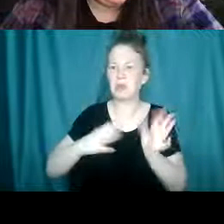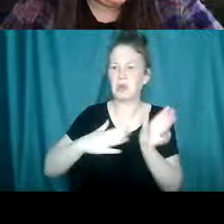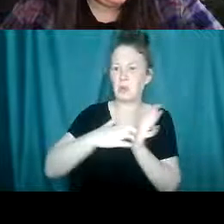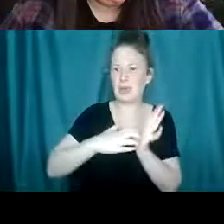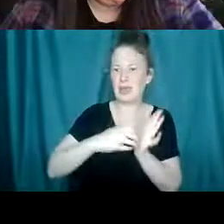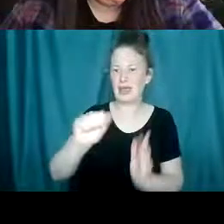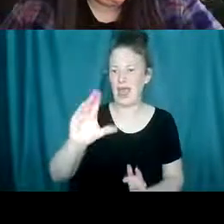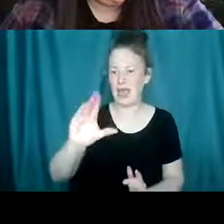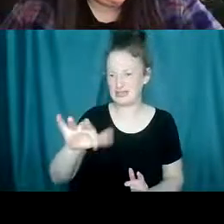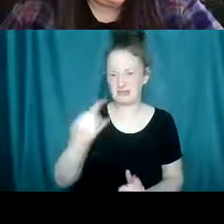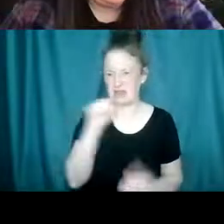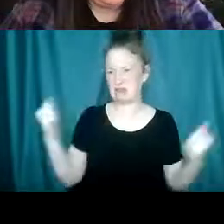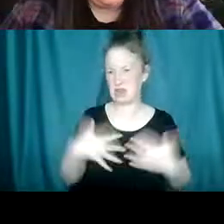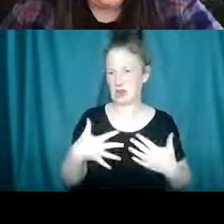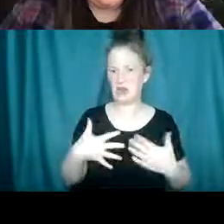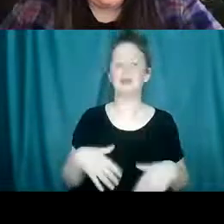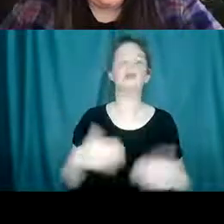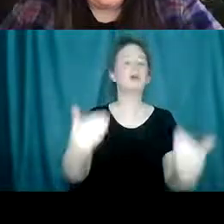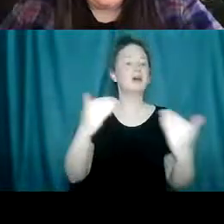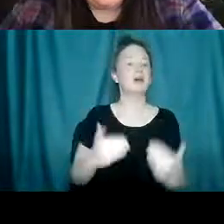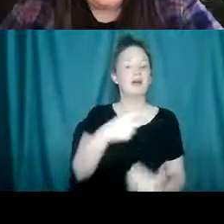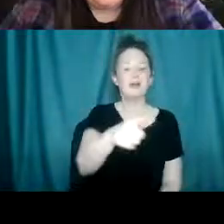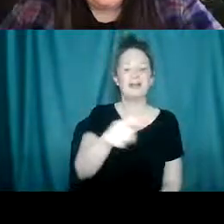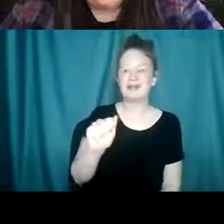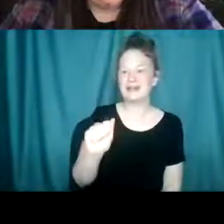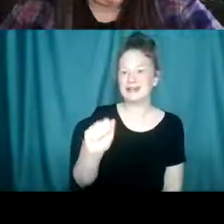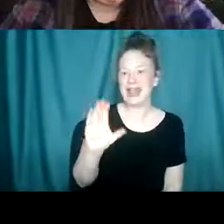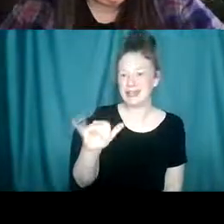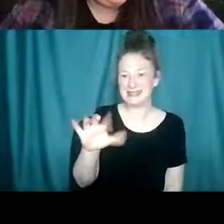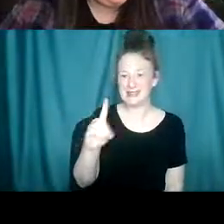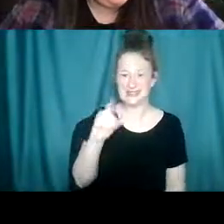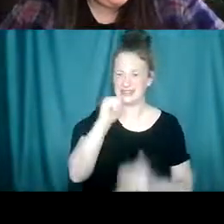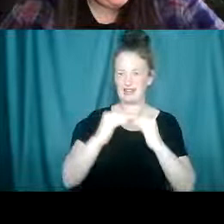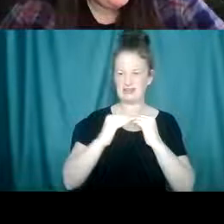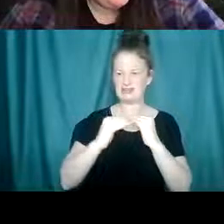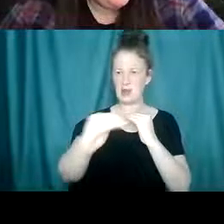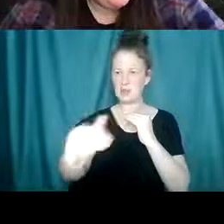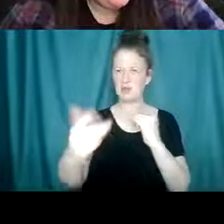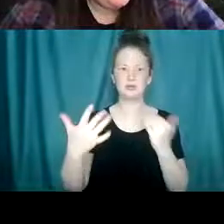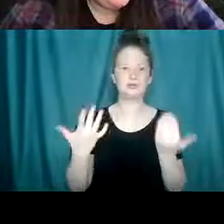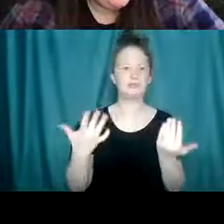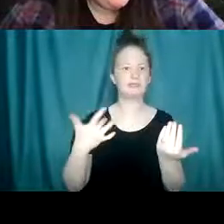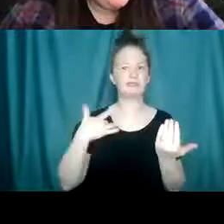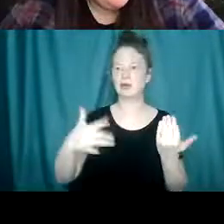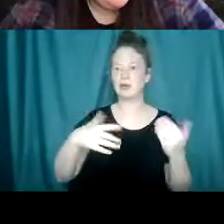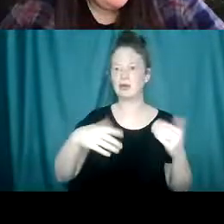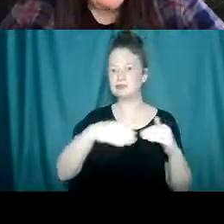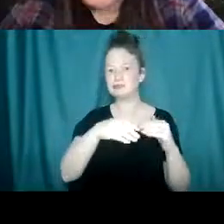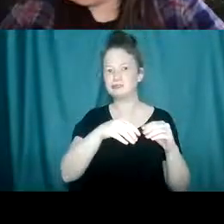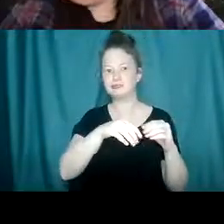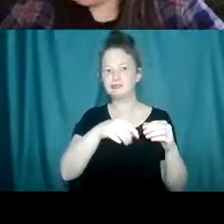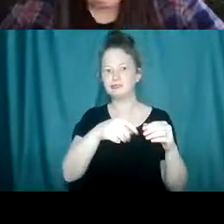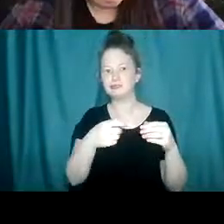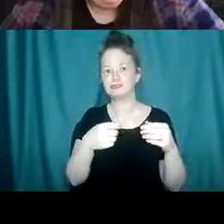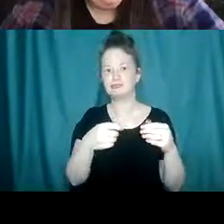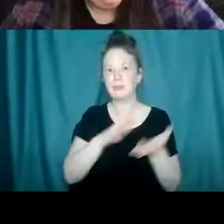And carbonic acid isn't very stable in the subsurface. So it likes to dissociate and form bicarbonate, which